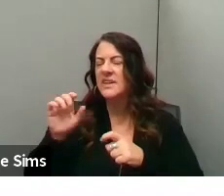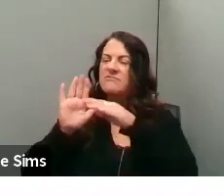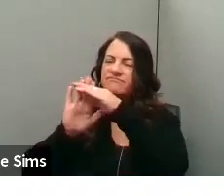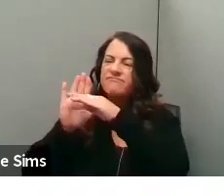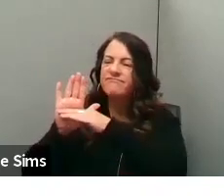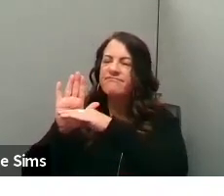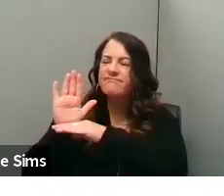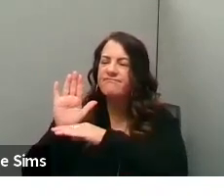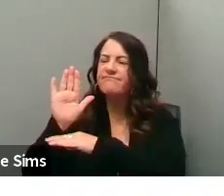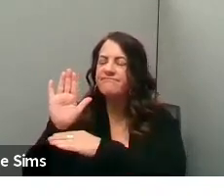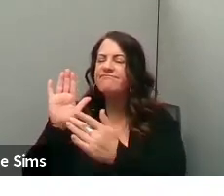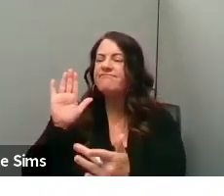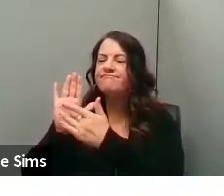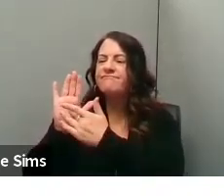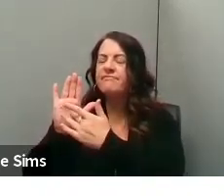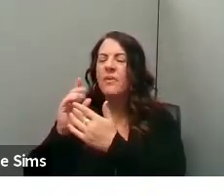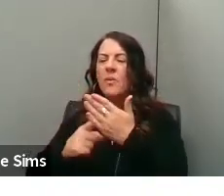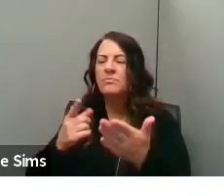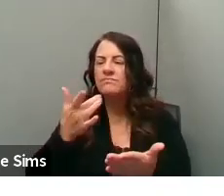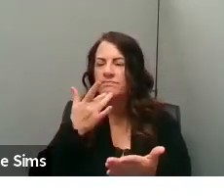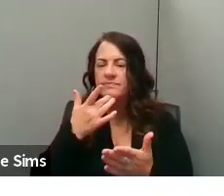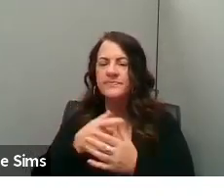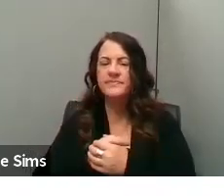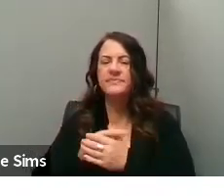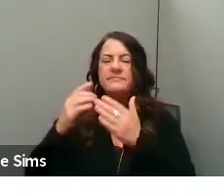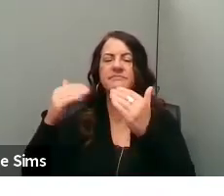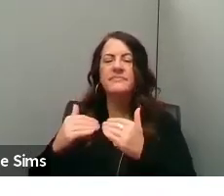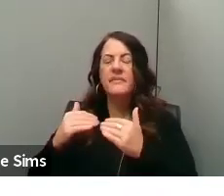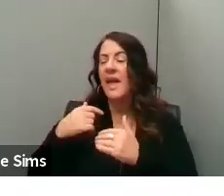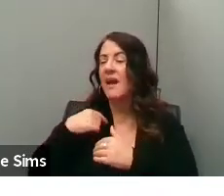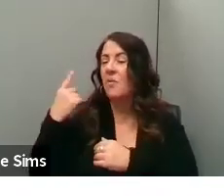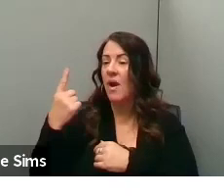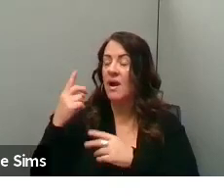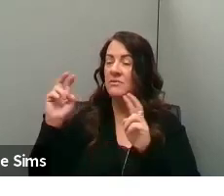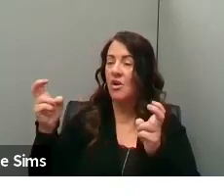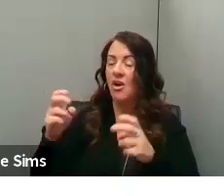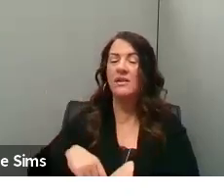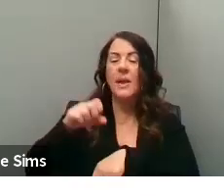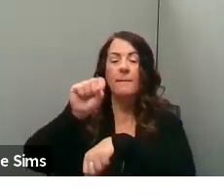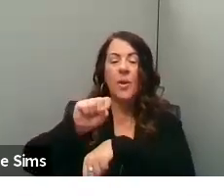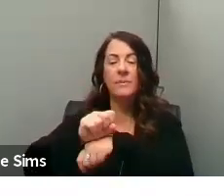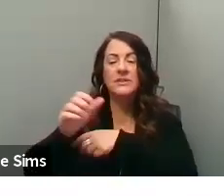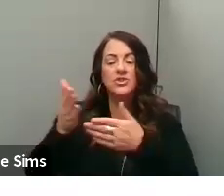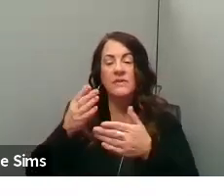next session in this series will be Employment Services for People with Disabilities on May 12th.